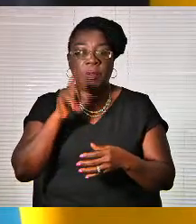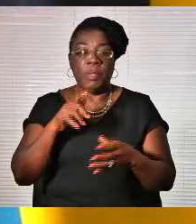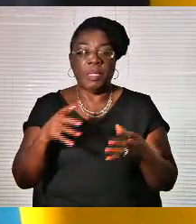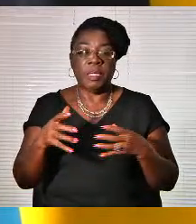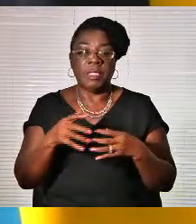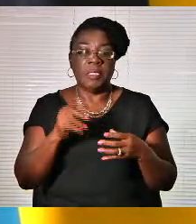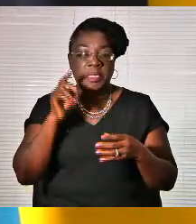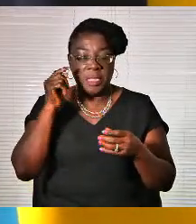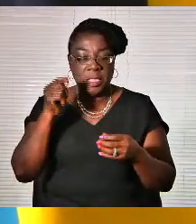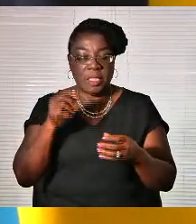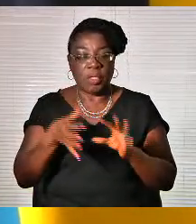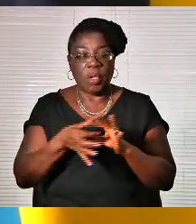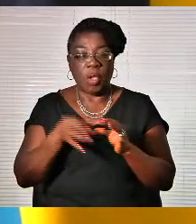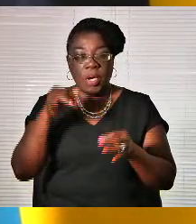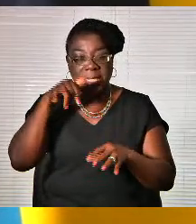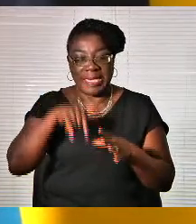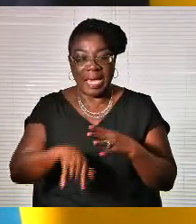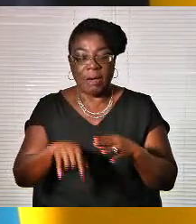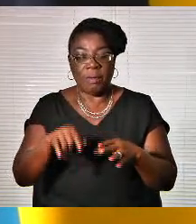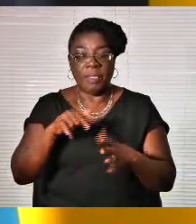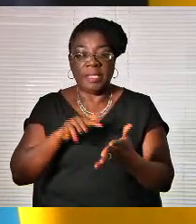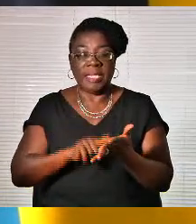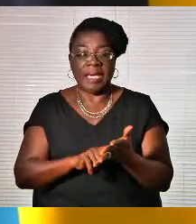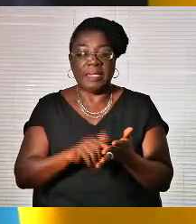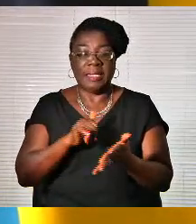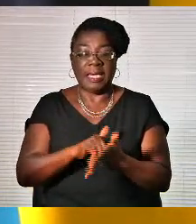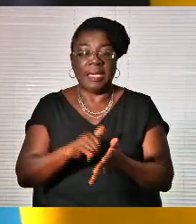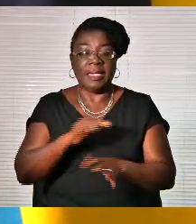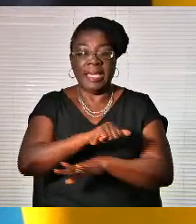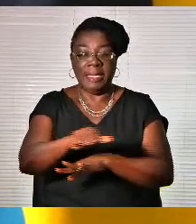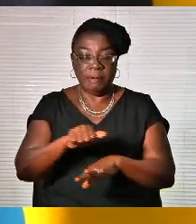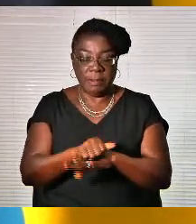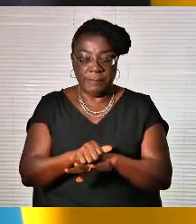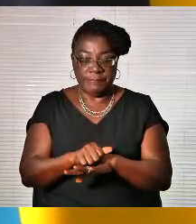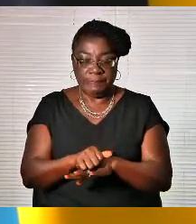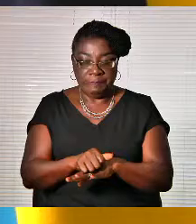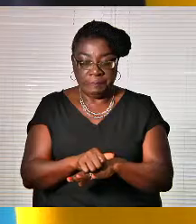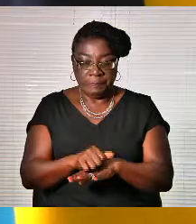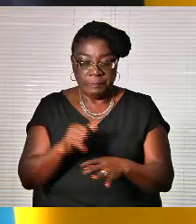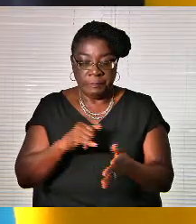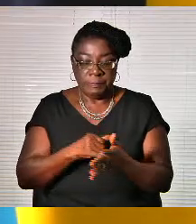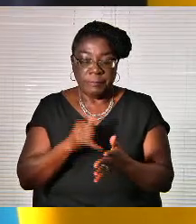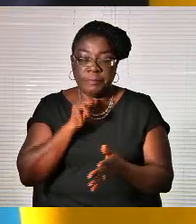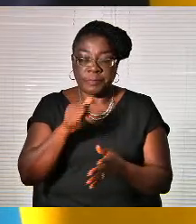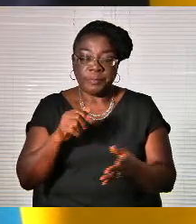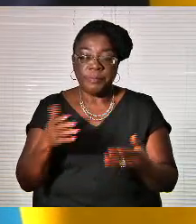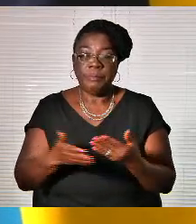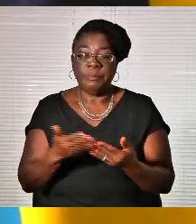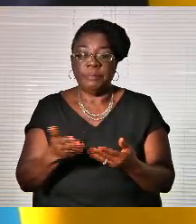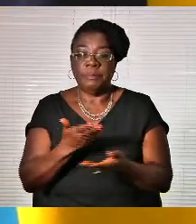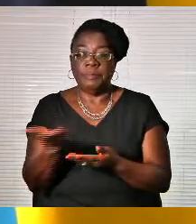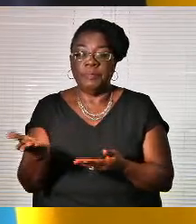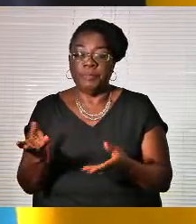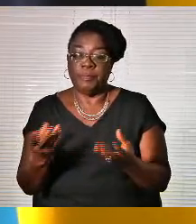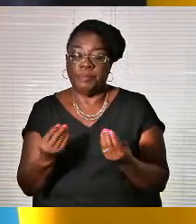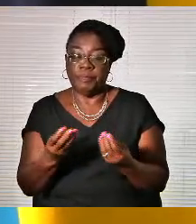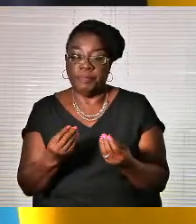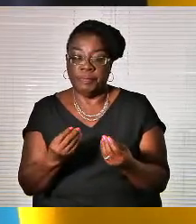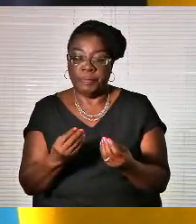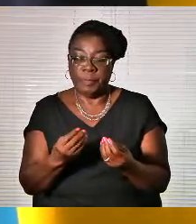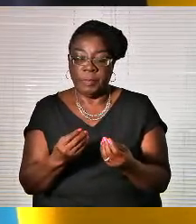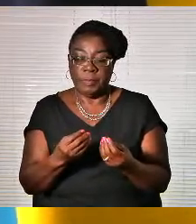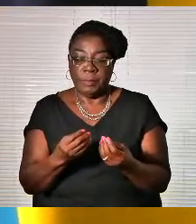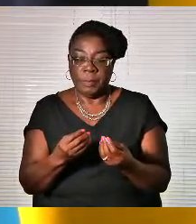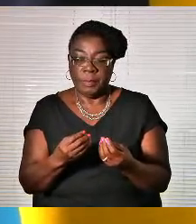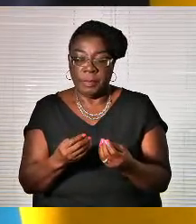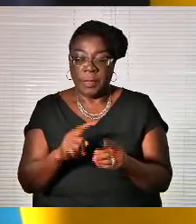to lockdown of that particular area. It's not an easy thing to do, but certainly I know of